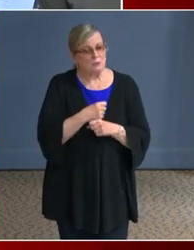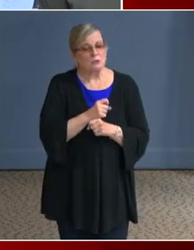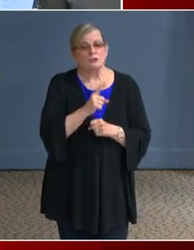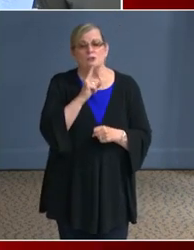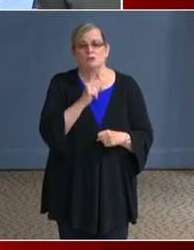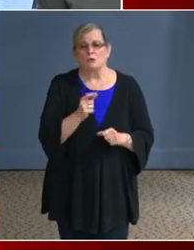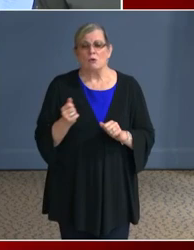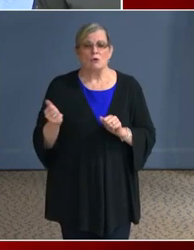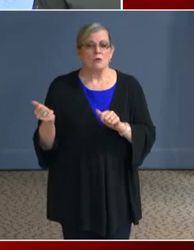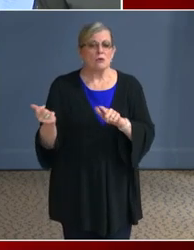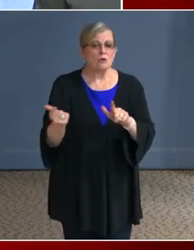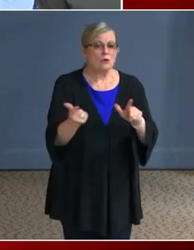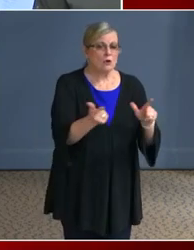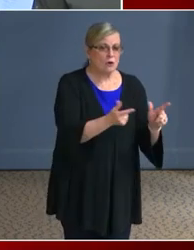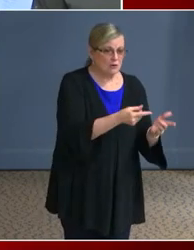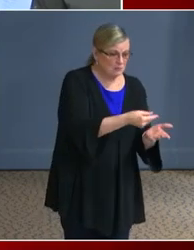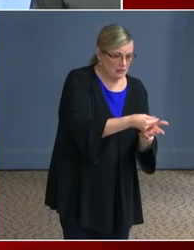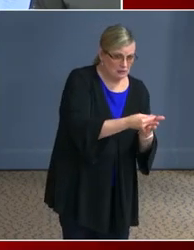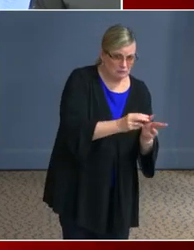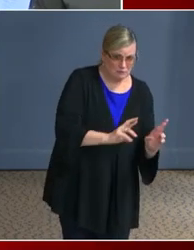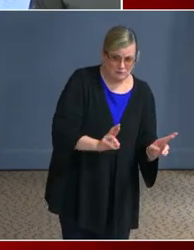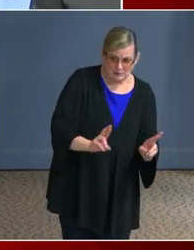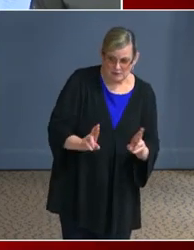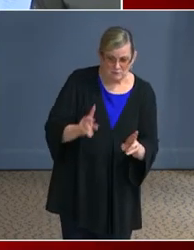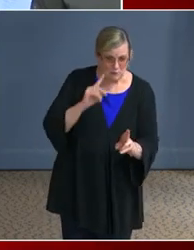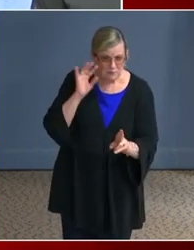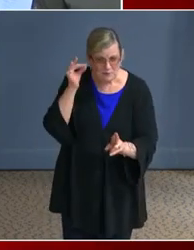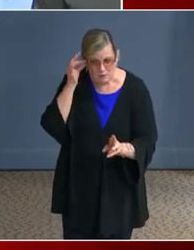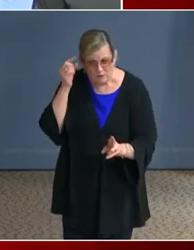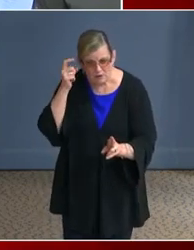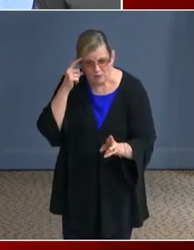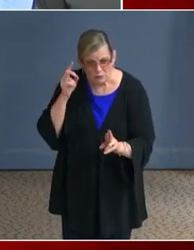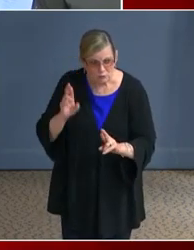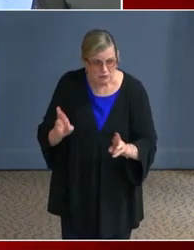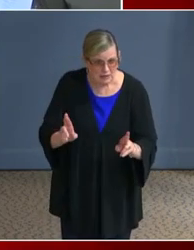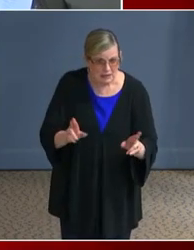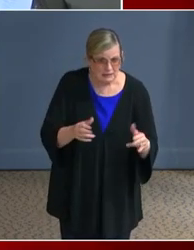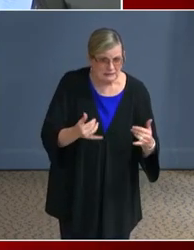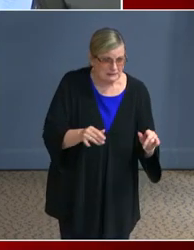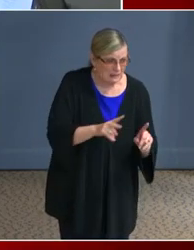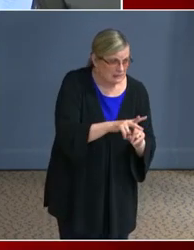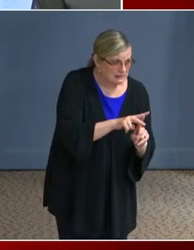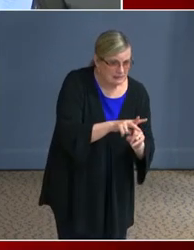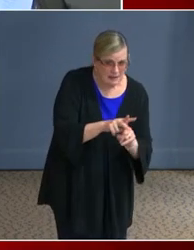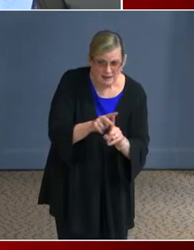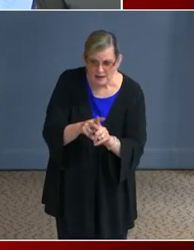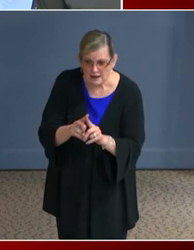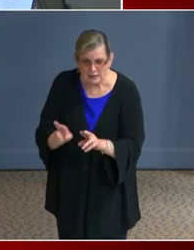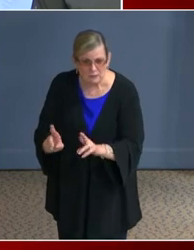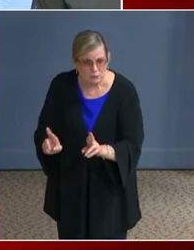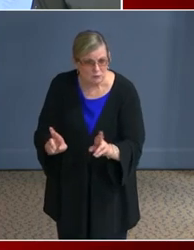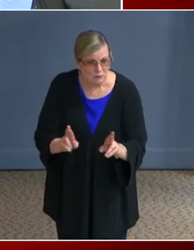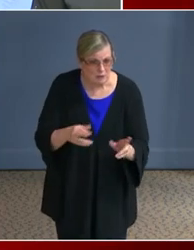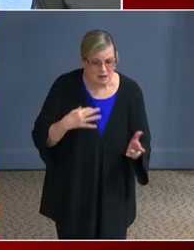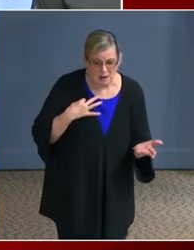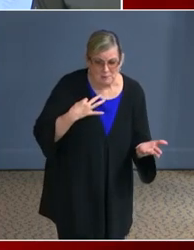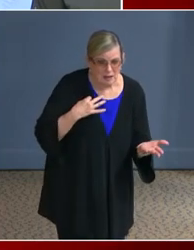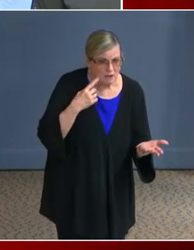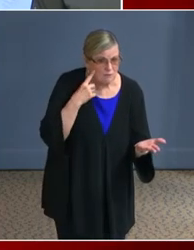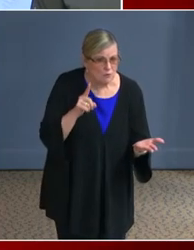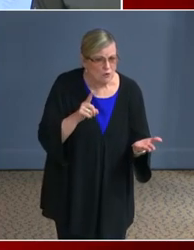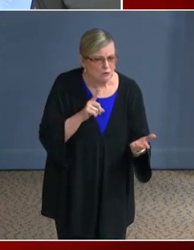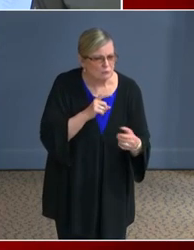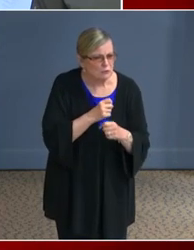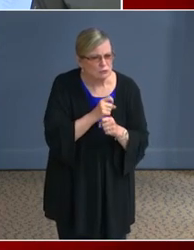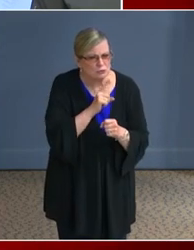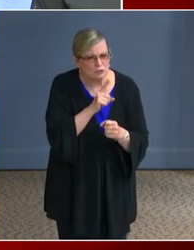emergency funds available for the federal government we can still apply for and are still eligible for. There's certain